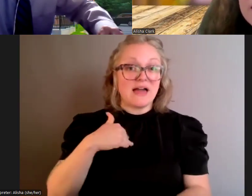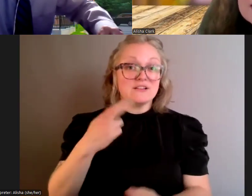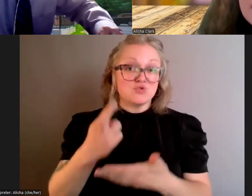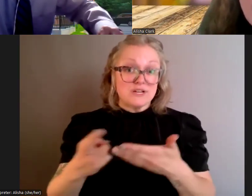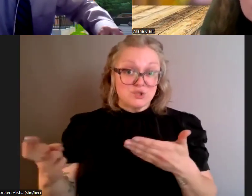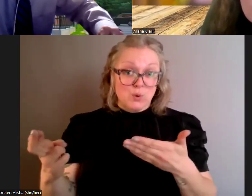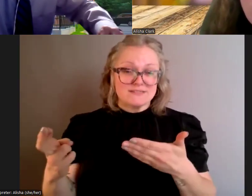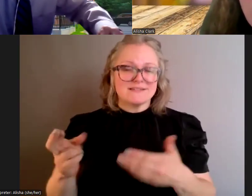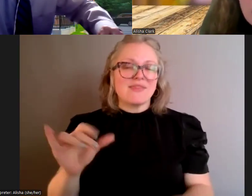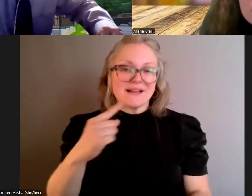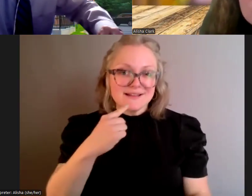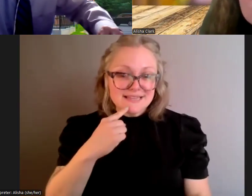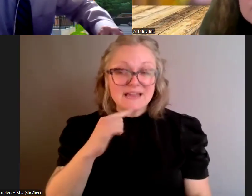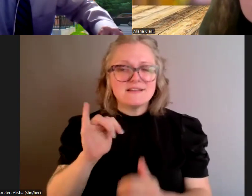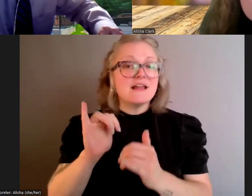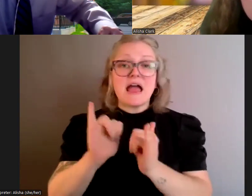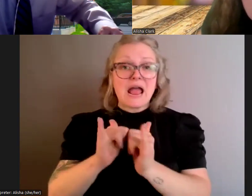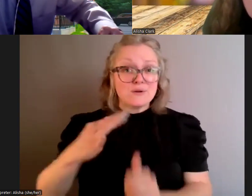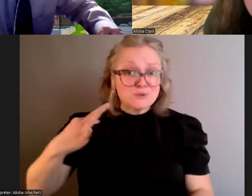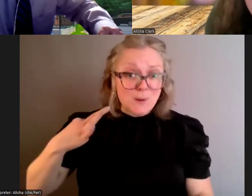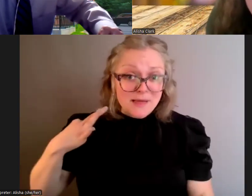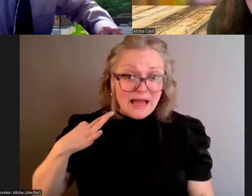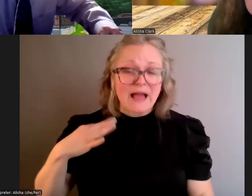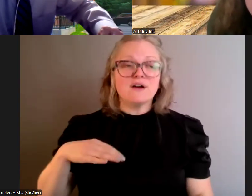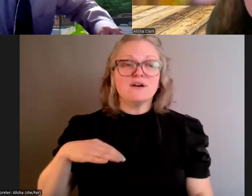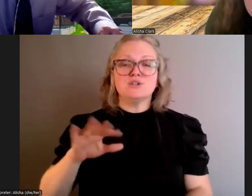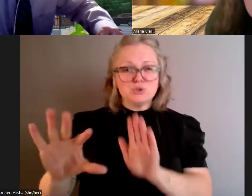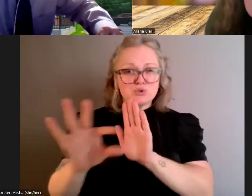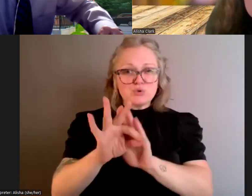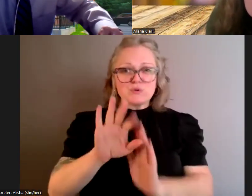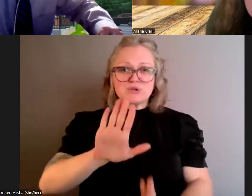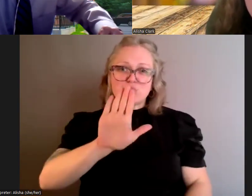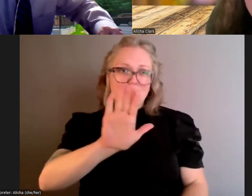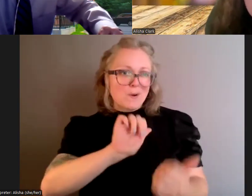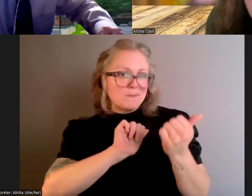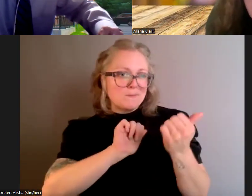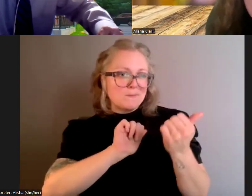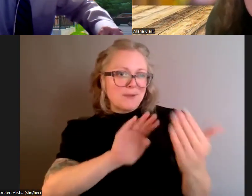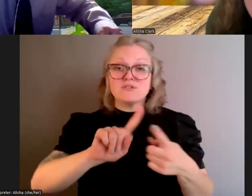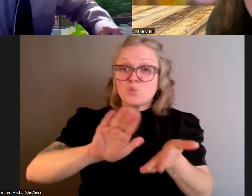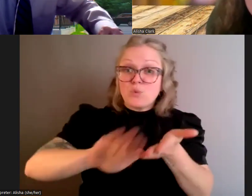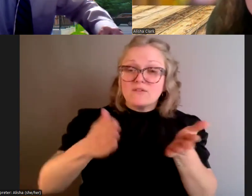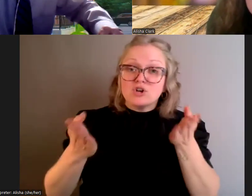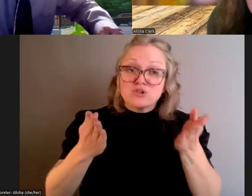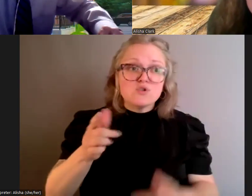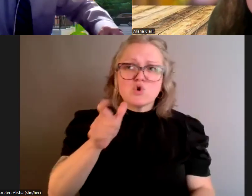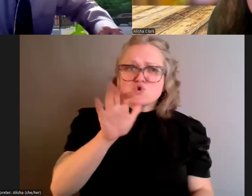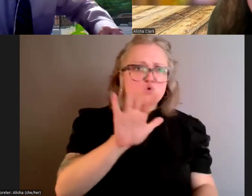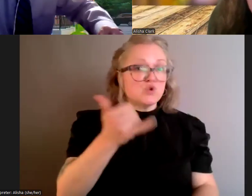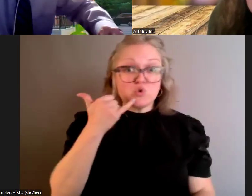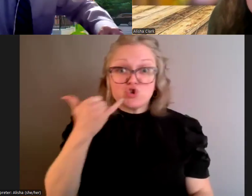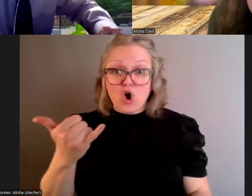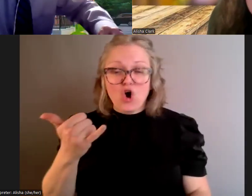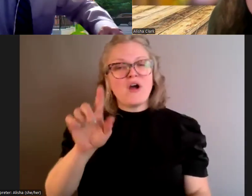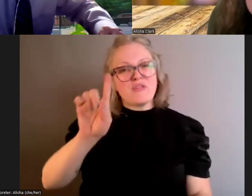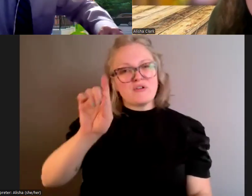And then, like I said, how to apply, choosing your path to waiver services, who to call, and then the documents that we